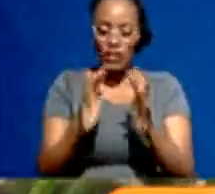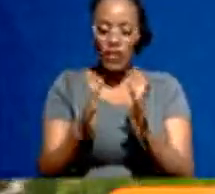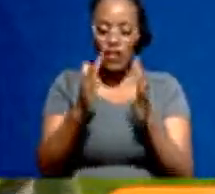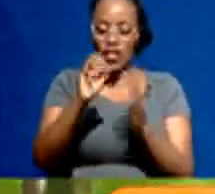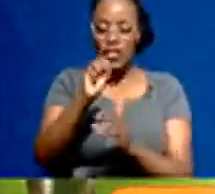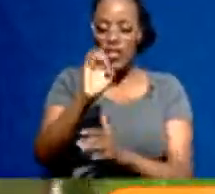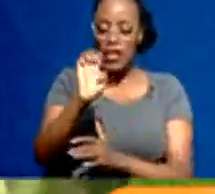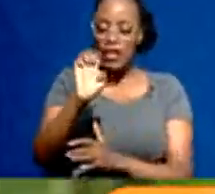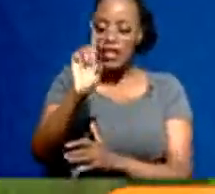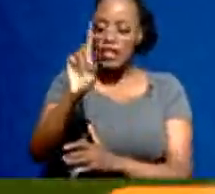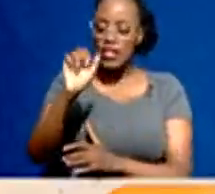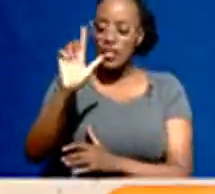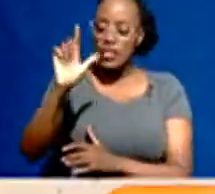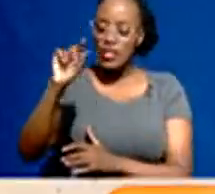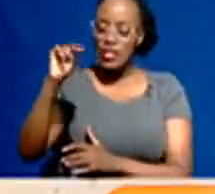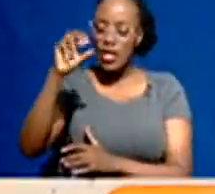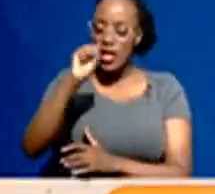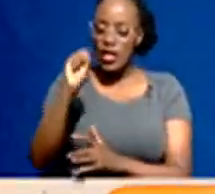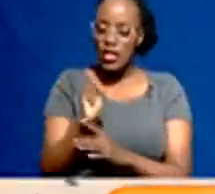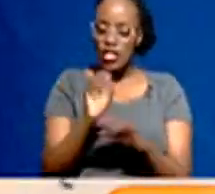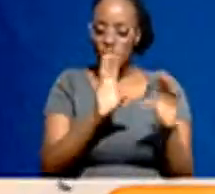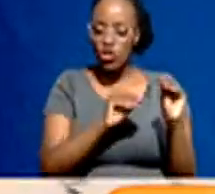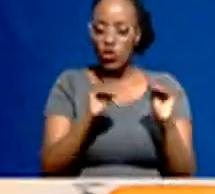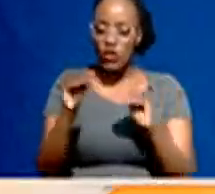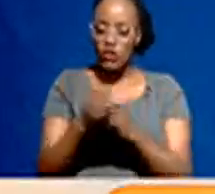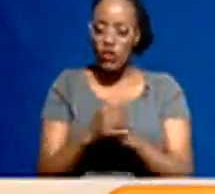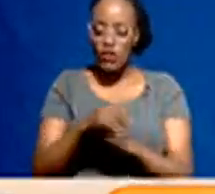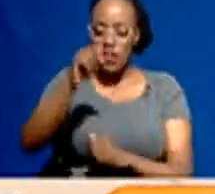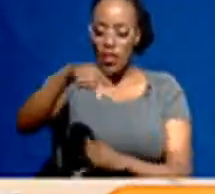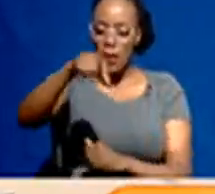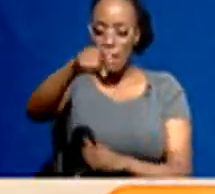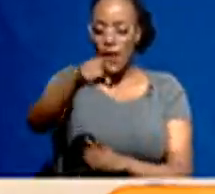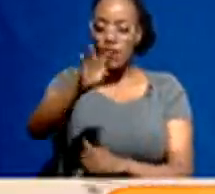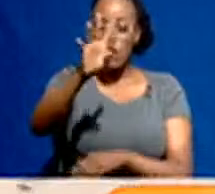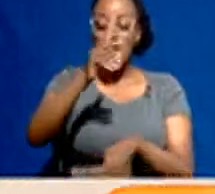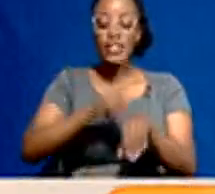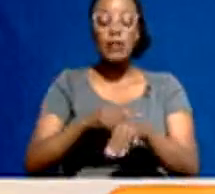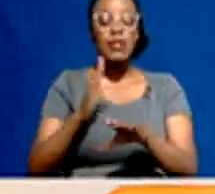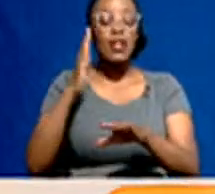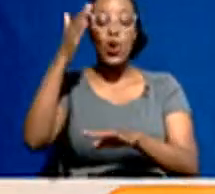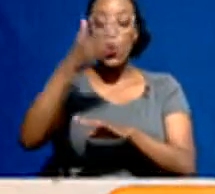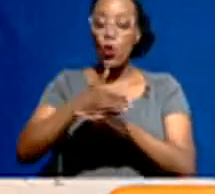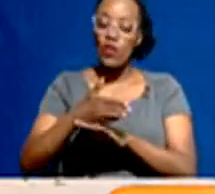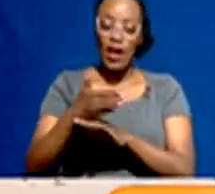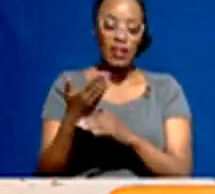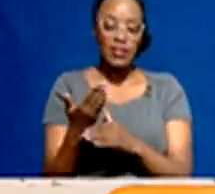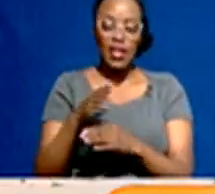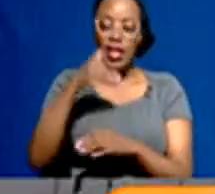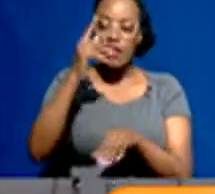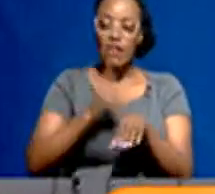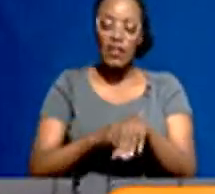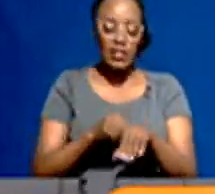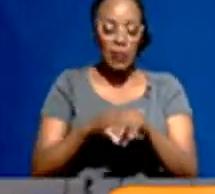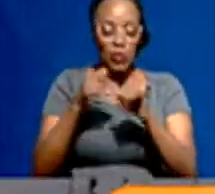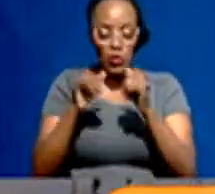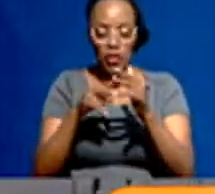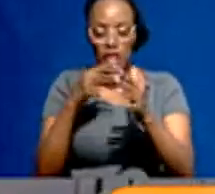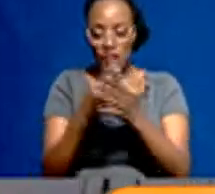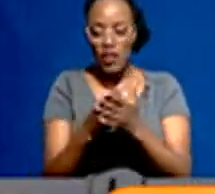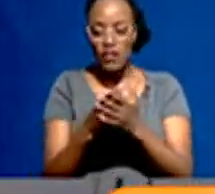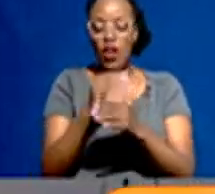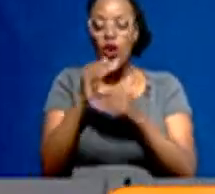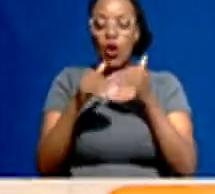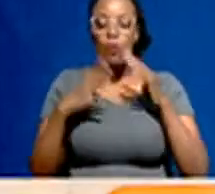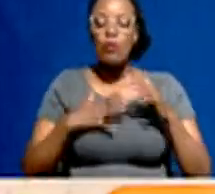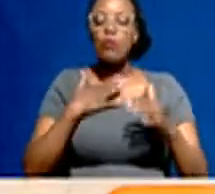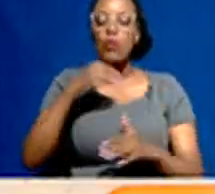seedlings transfers. This site has been planted over four times. And every time, this is the result. Everyone wants to